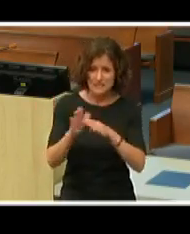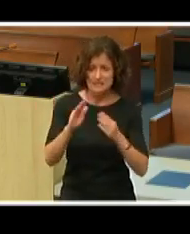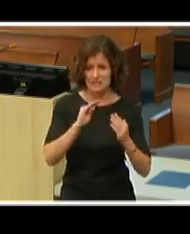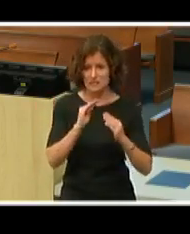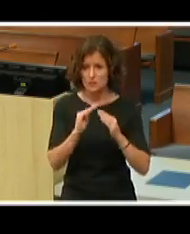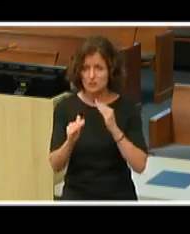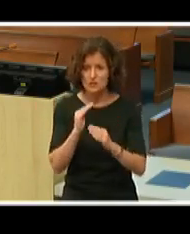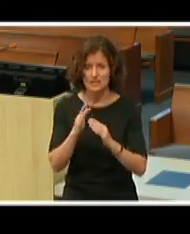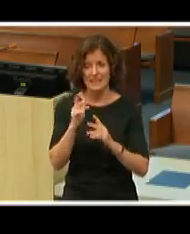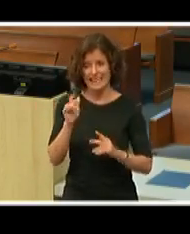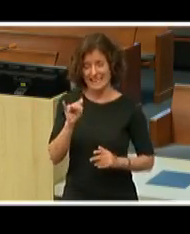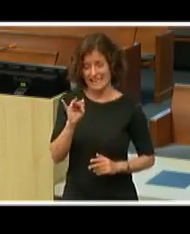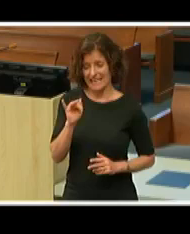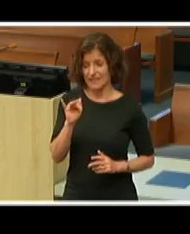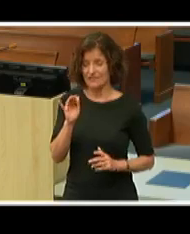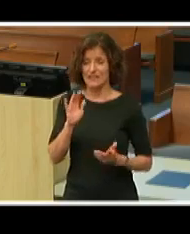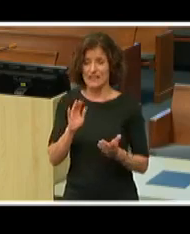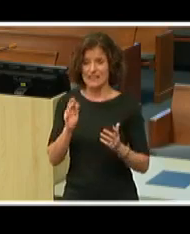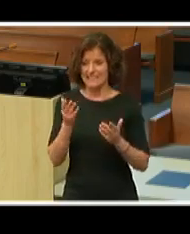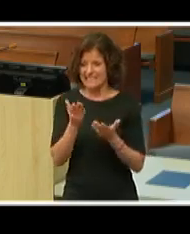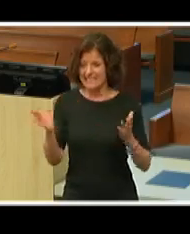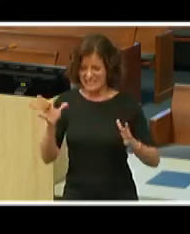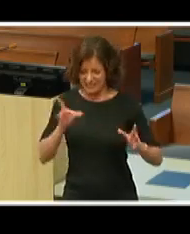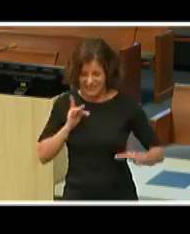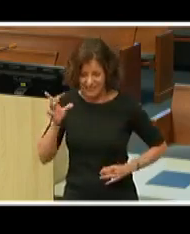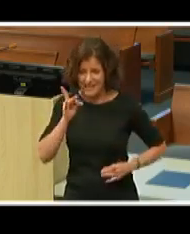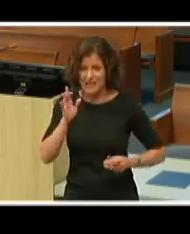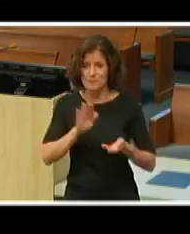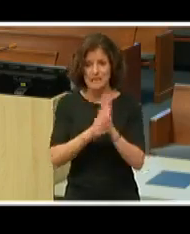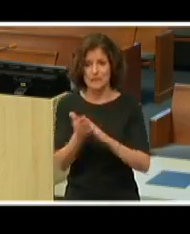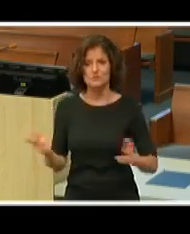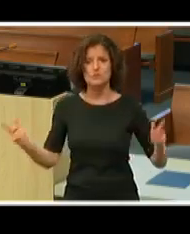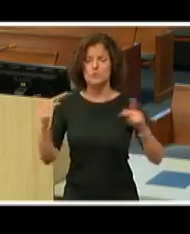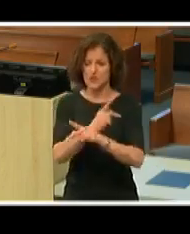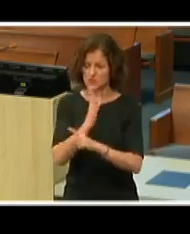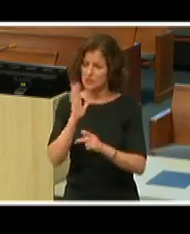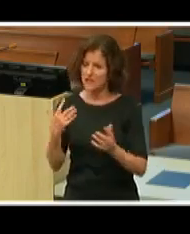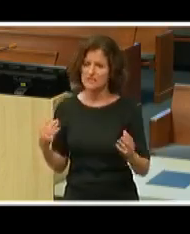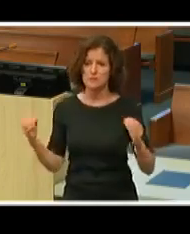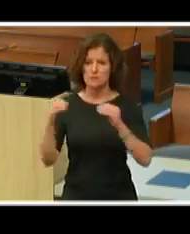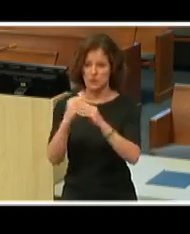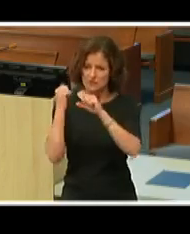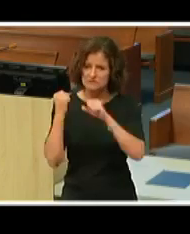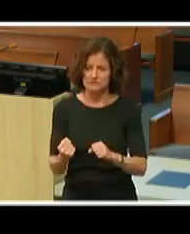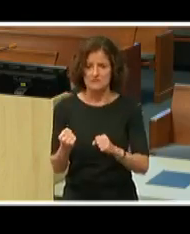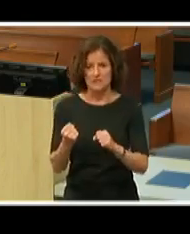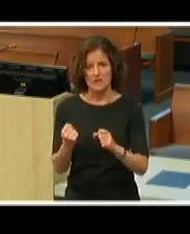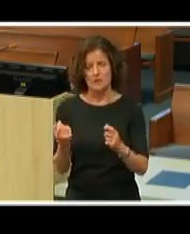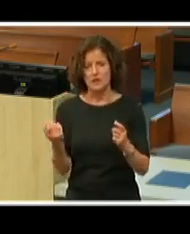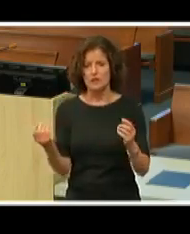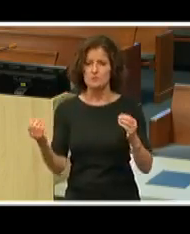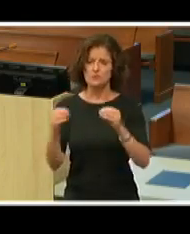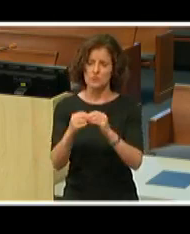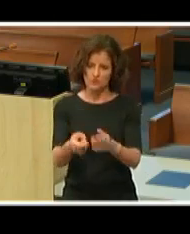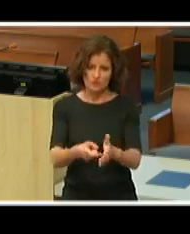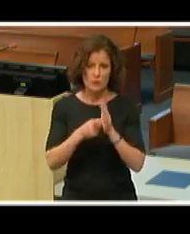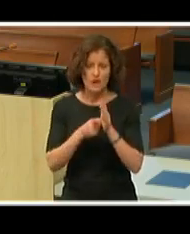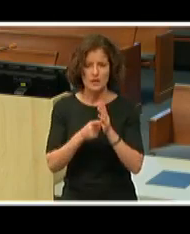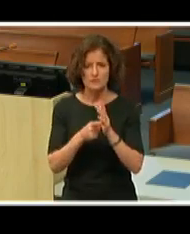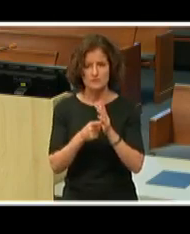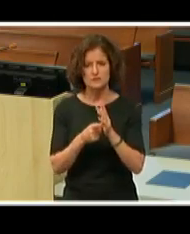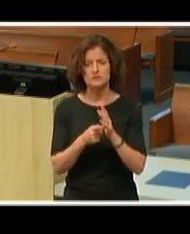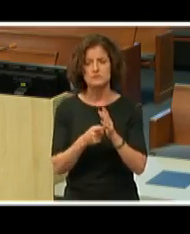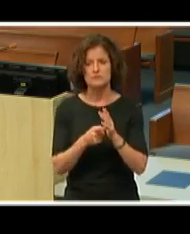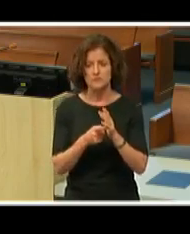things could get, if they do get a whole lot worse, we're going to have to do a whole lot more. And so we should call this